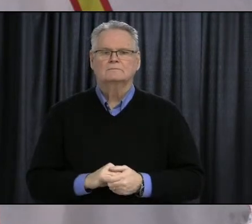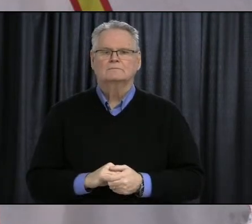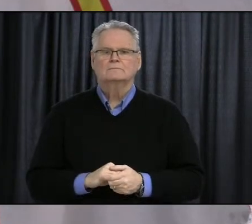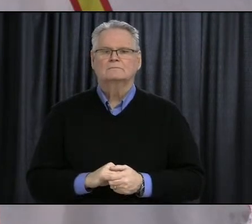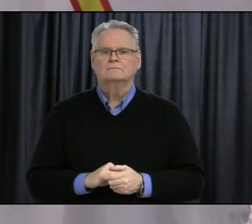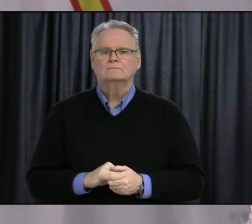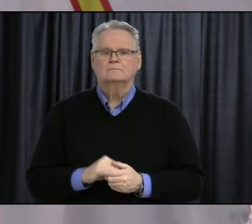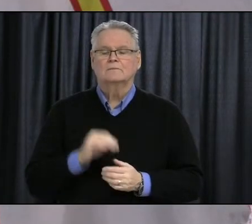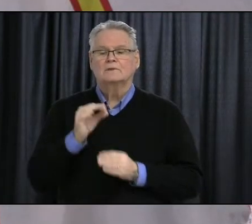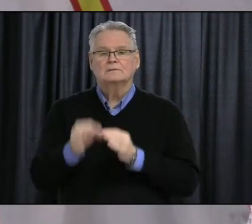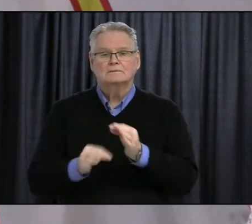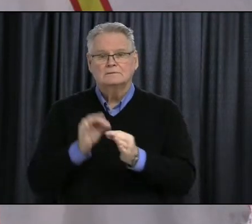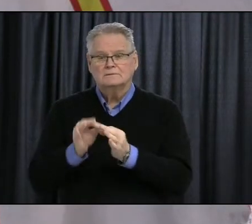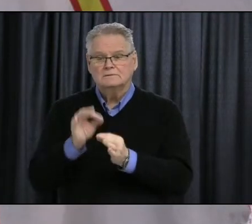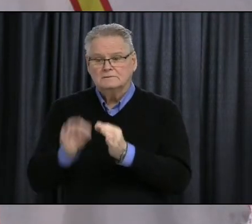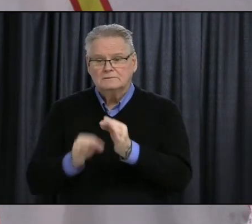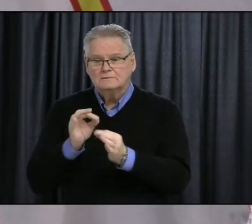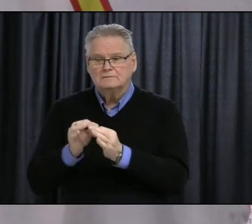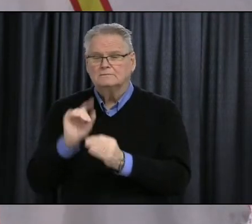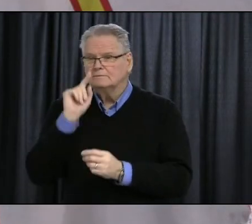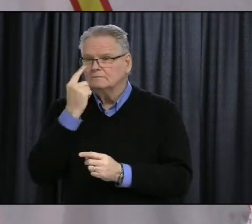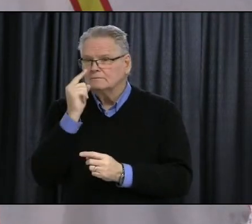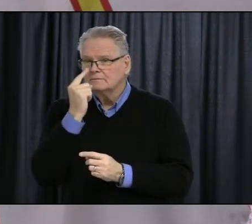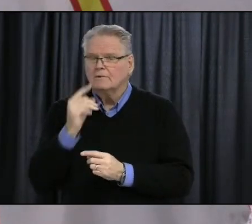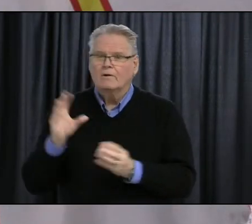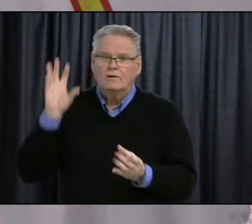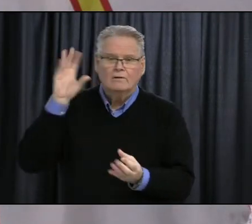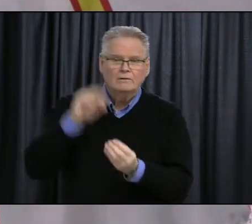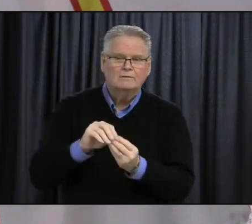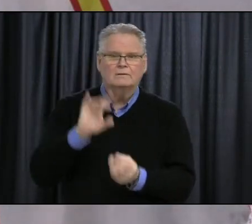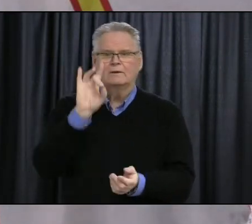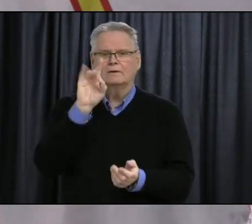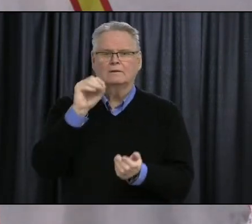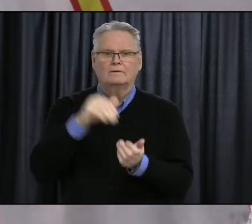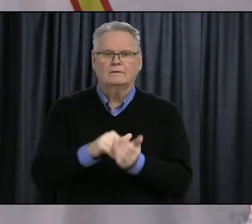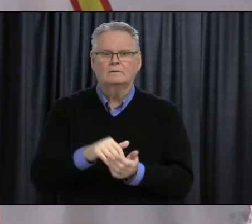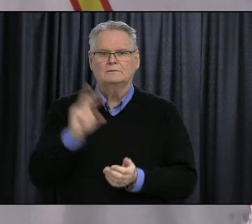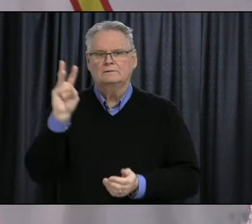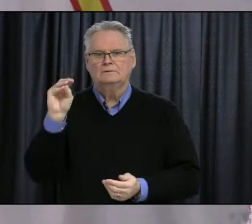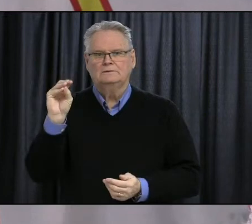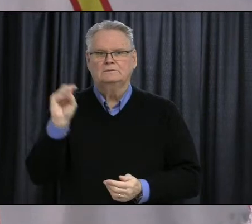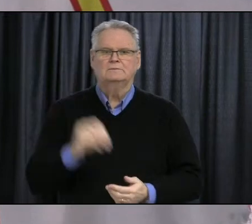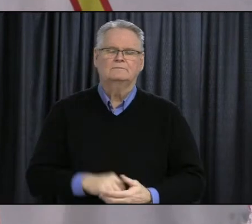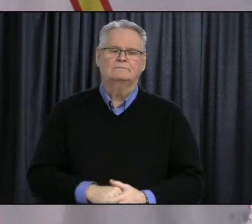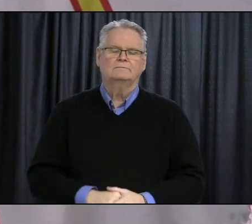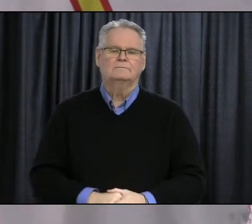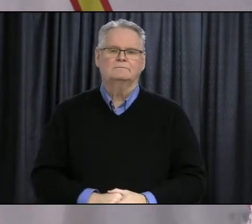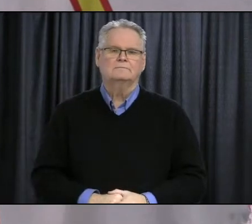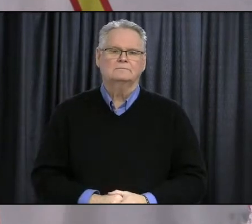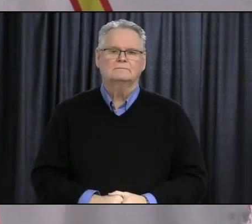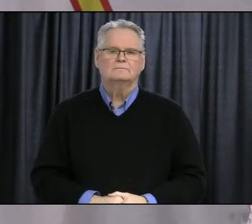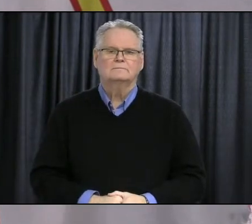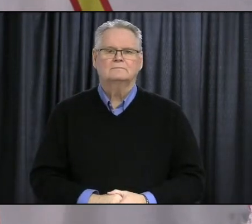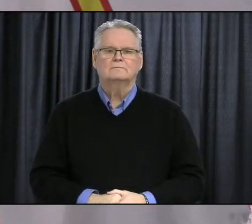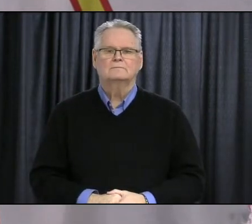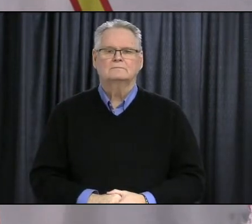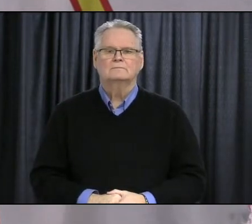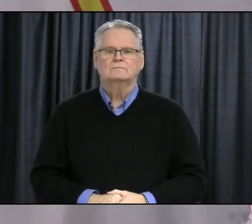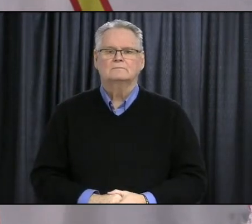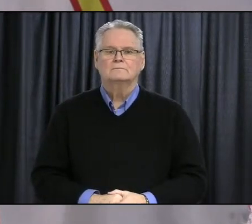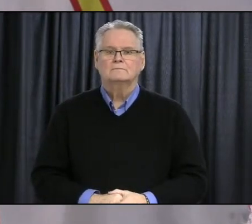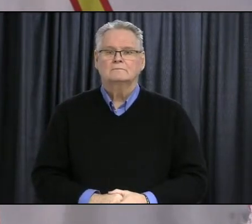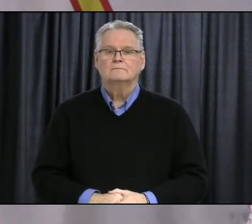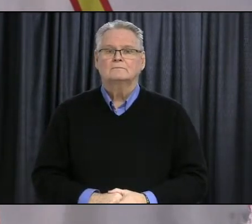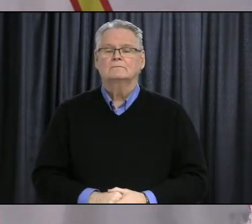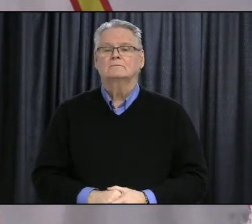We are asking passengers who traveled on the flights that listed below to arrange COVID-19 testing. So you